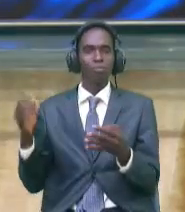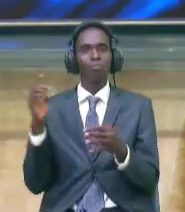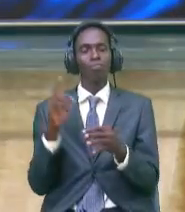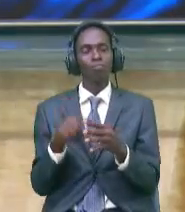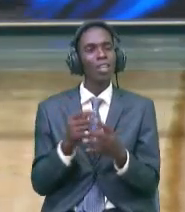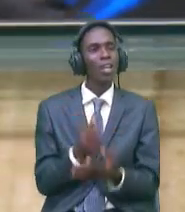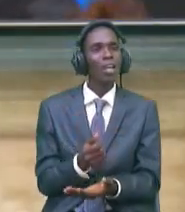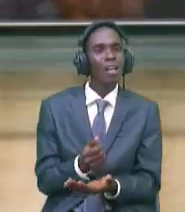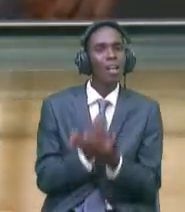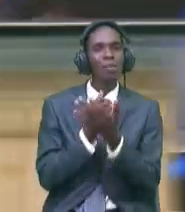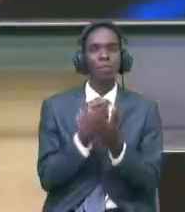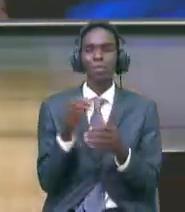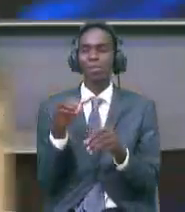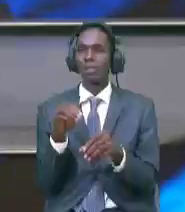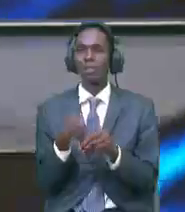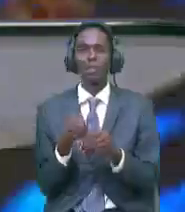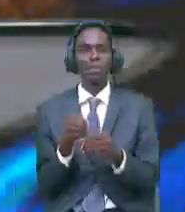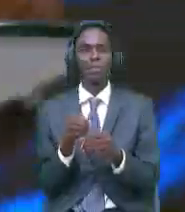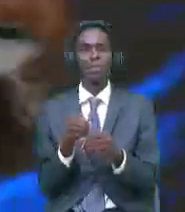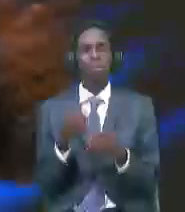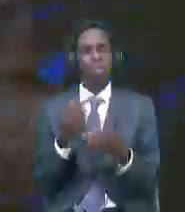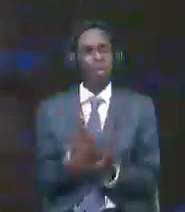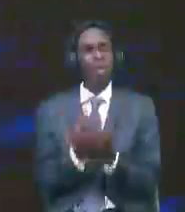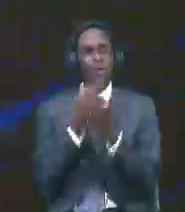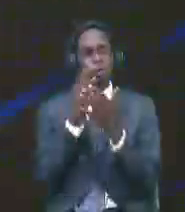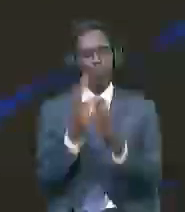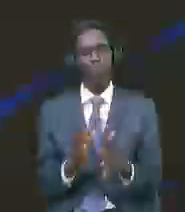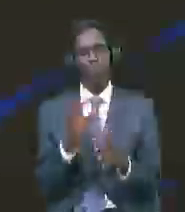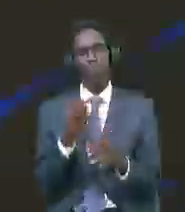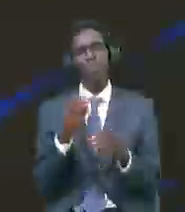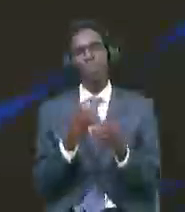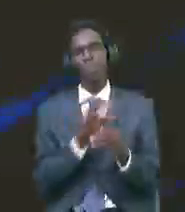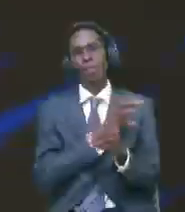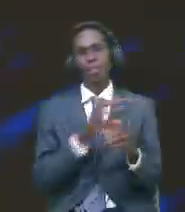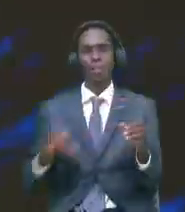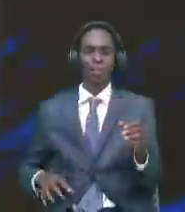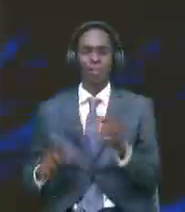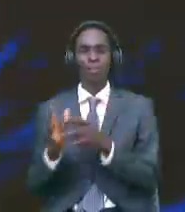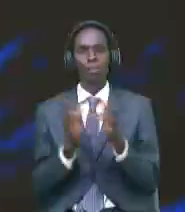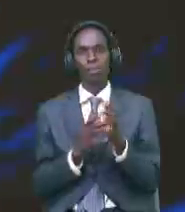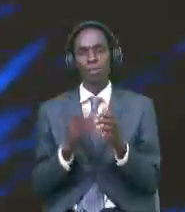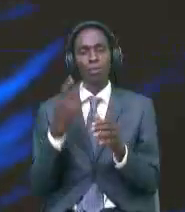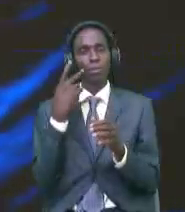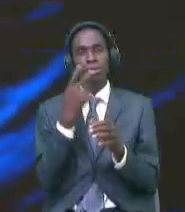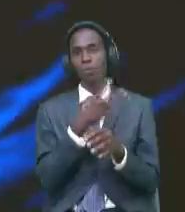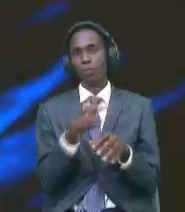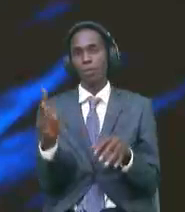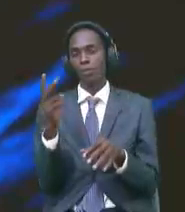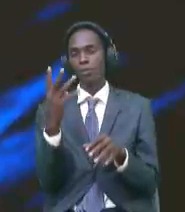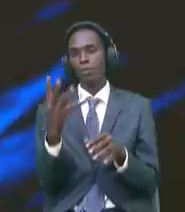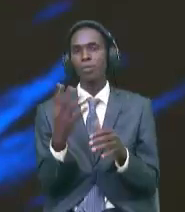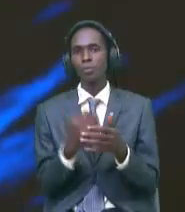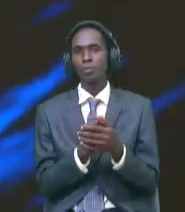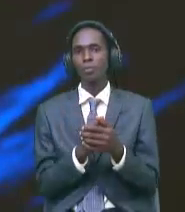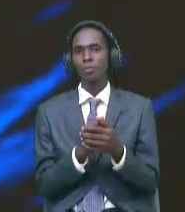of God. My helpers in Christ Jesus. Look at verse 4. It says,